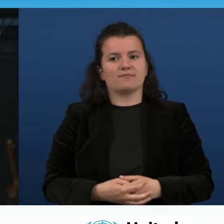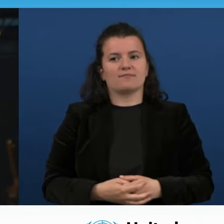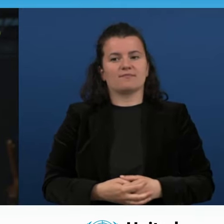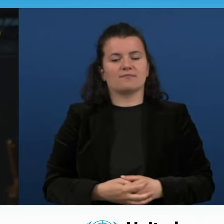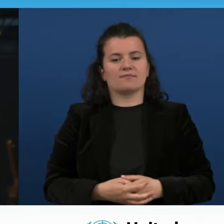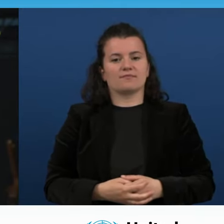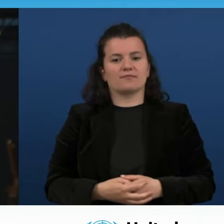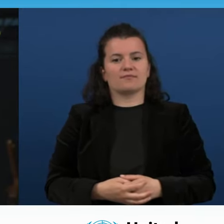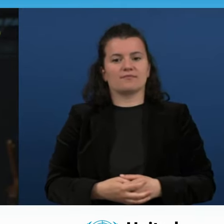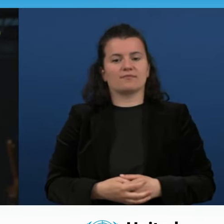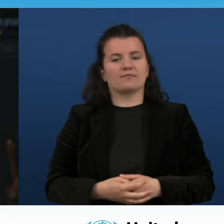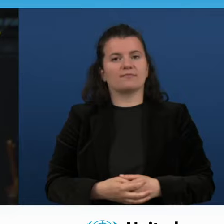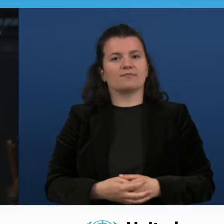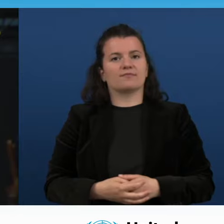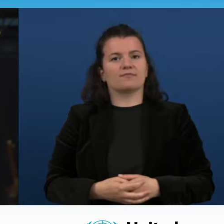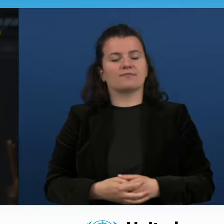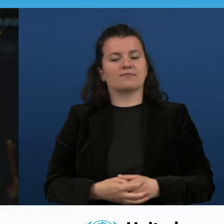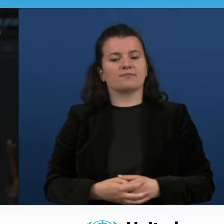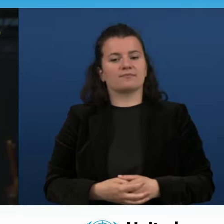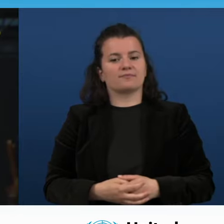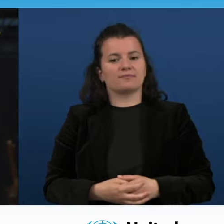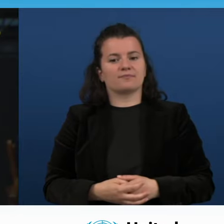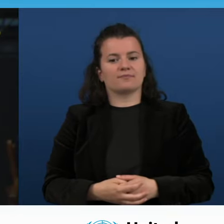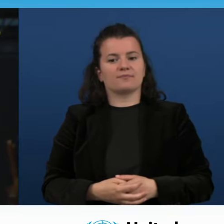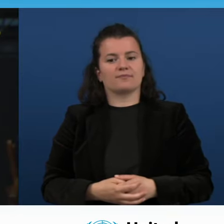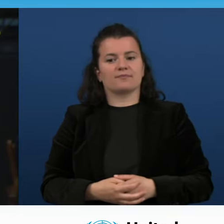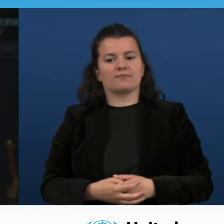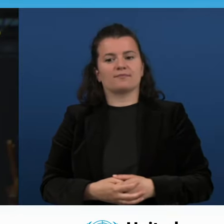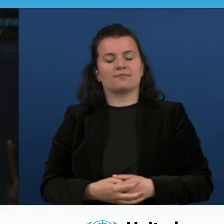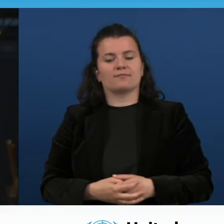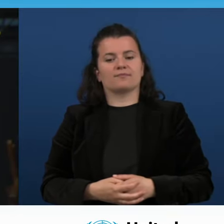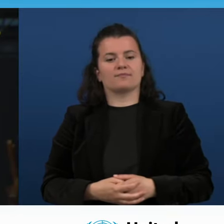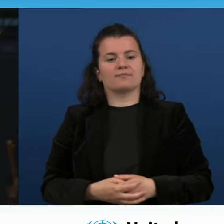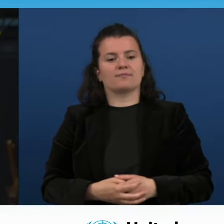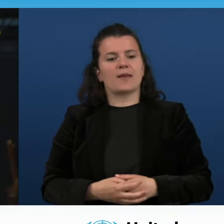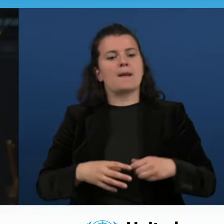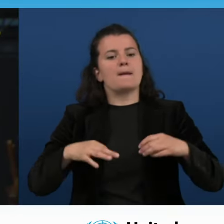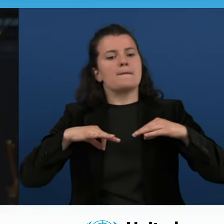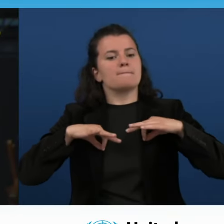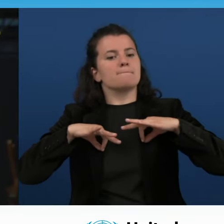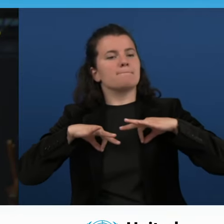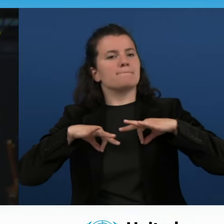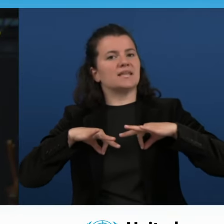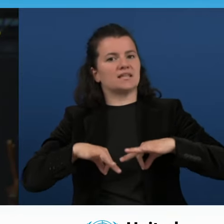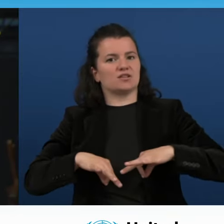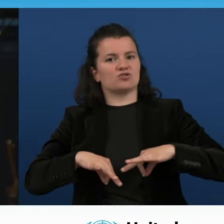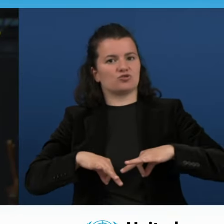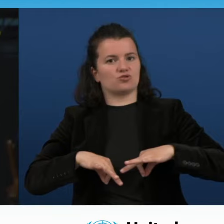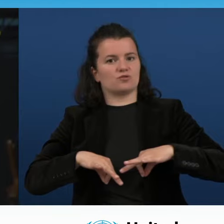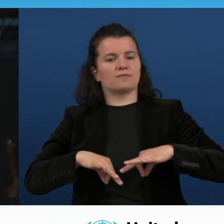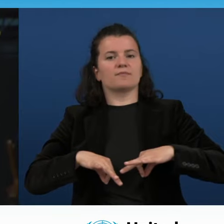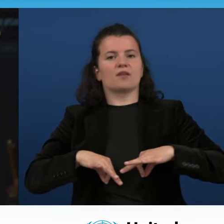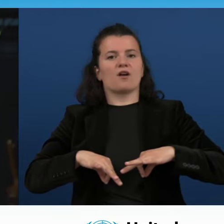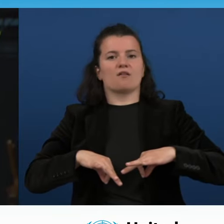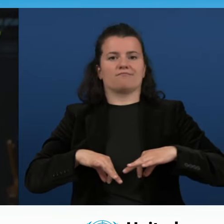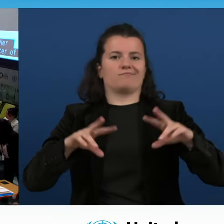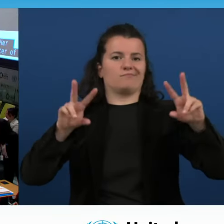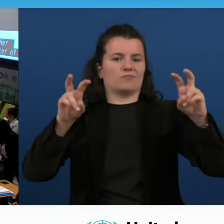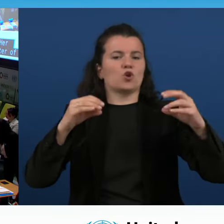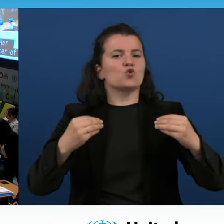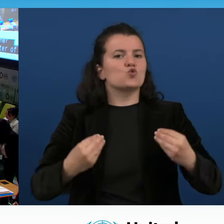Now let's invite Her Excellency Zulmit Rivera, Minister of the National Institute for Youth from Honduras.